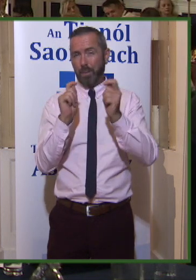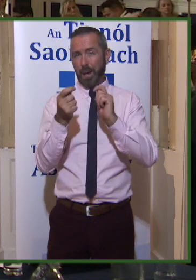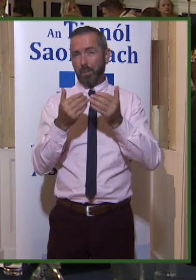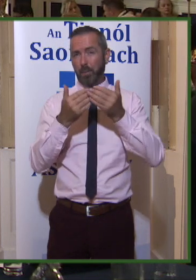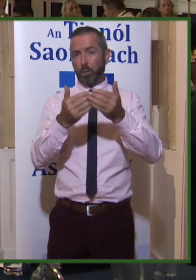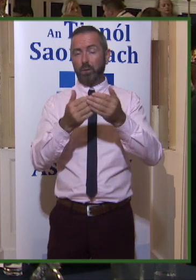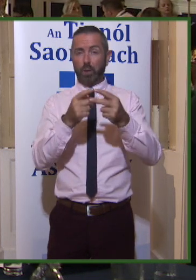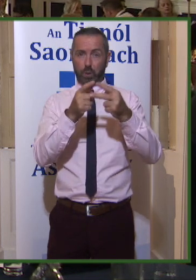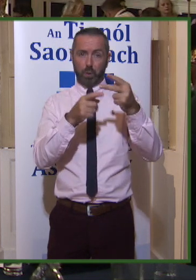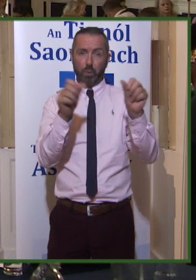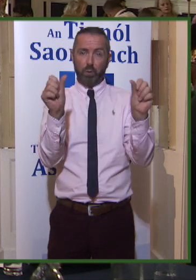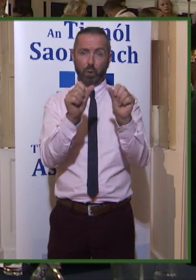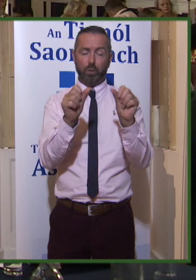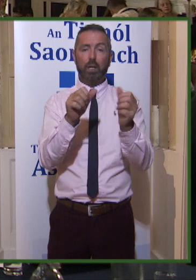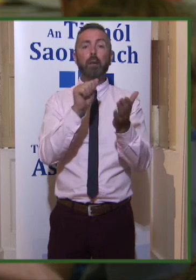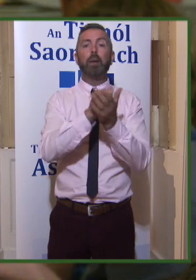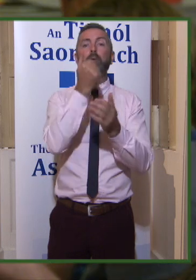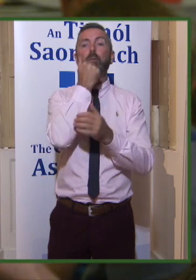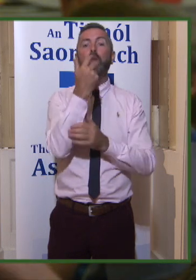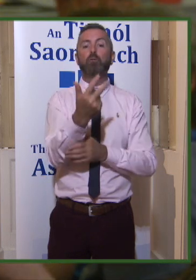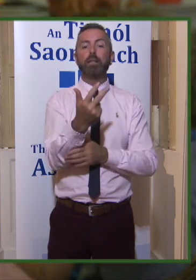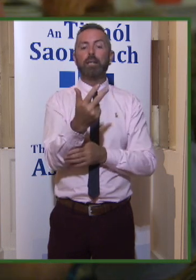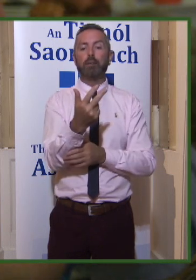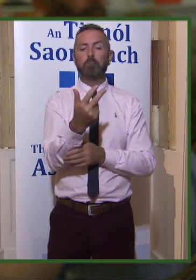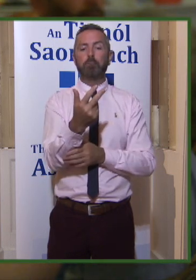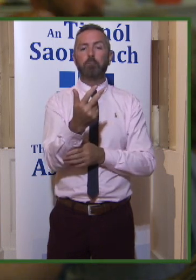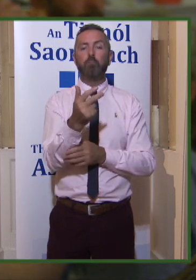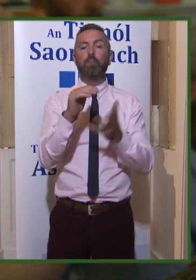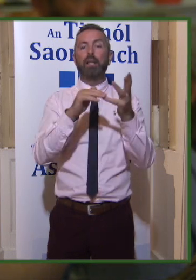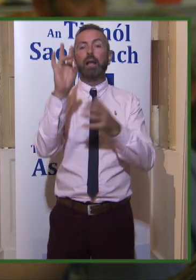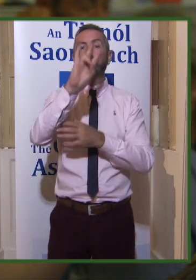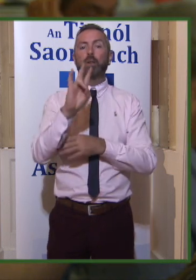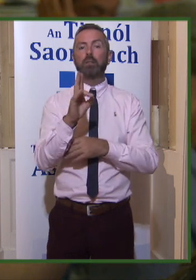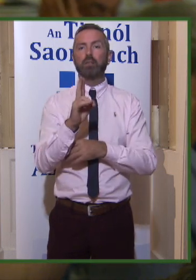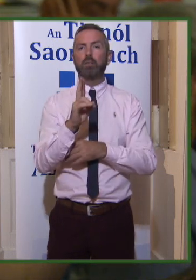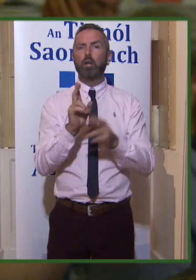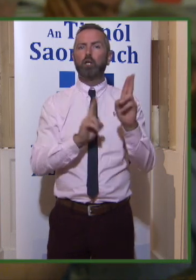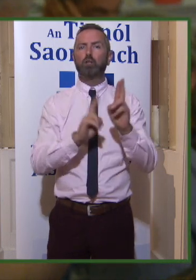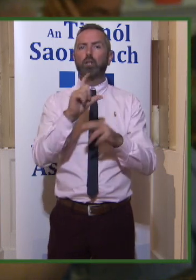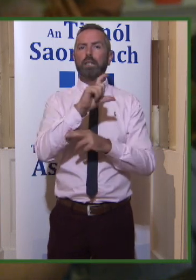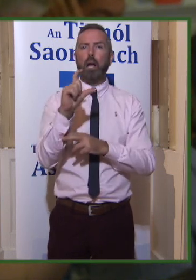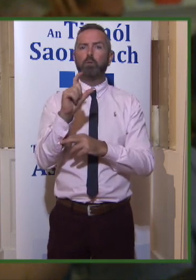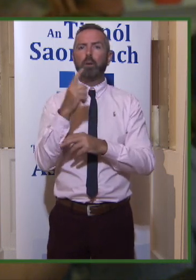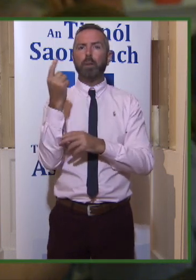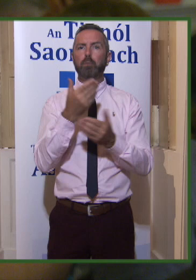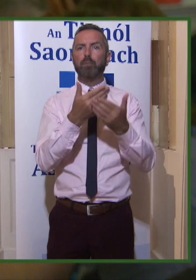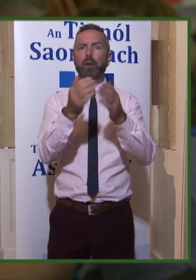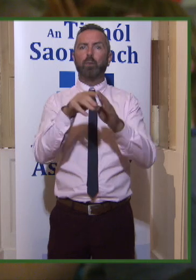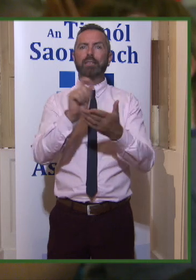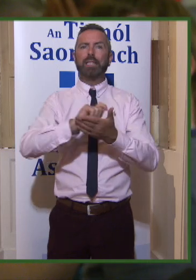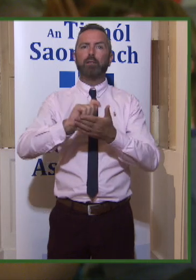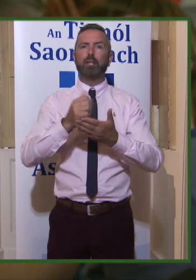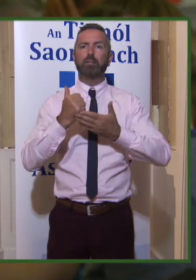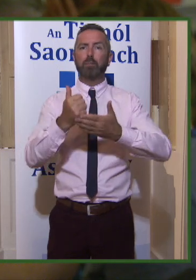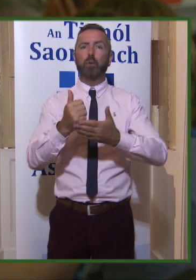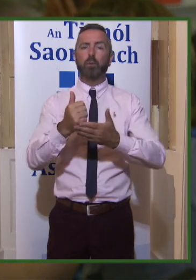those. so just read out the ballot paper first. Ballot paper 3. Ballot paper 3. Last question: should councillors be provided with secretarial support? We're just proposing that